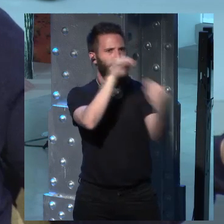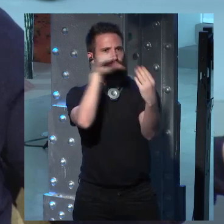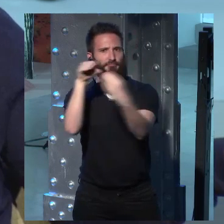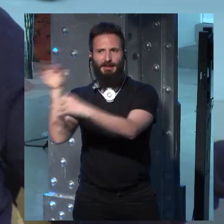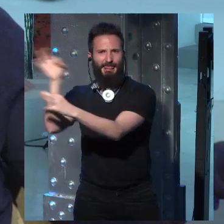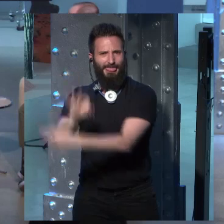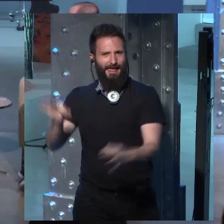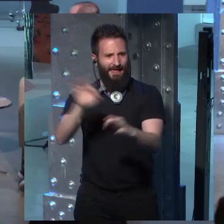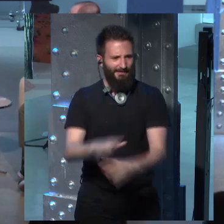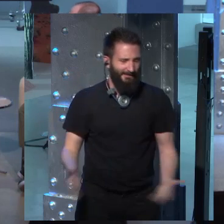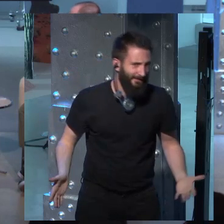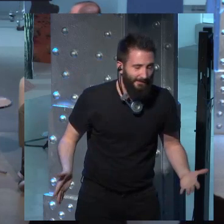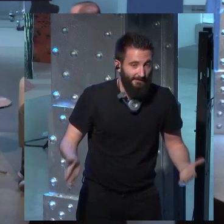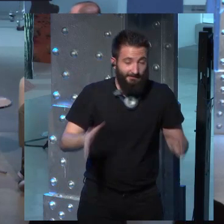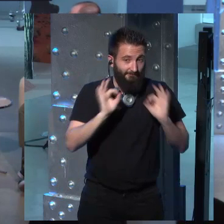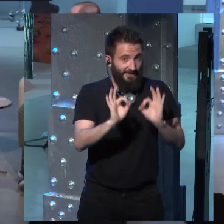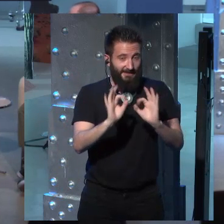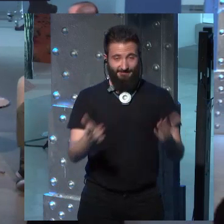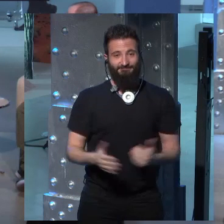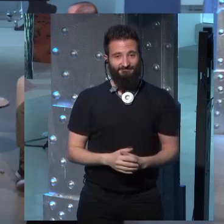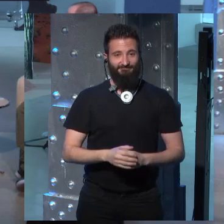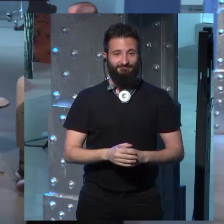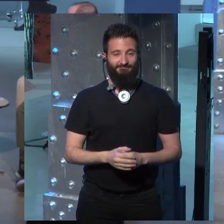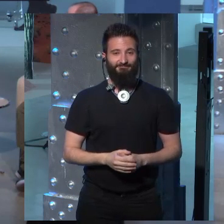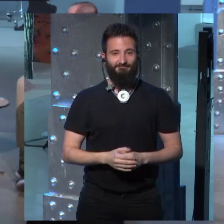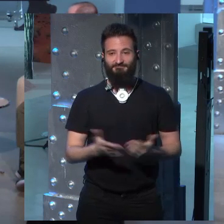sorry, it's too bad, but we need these